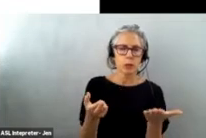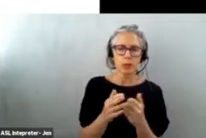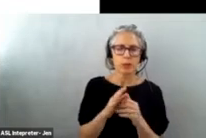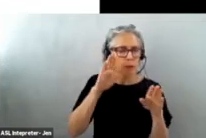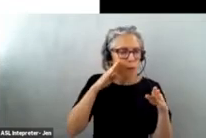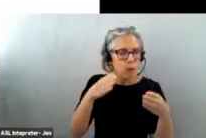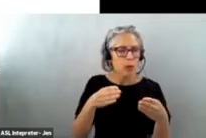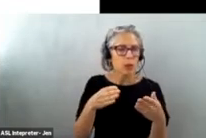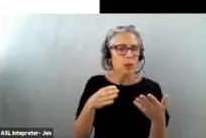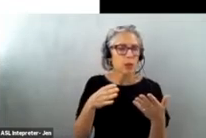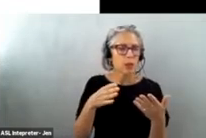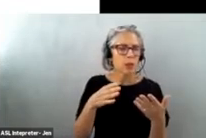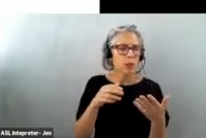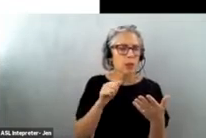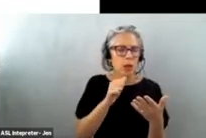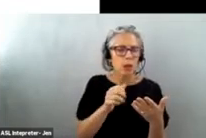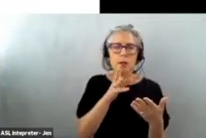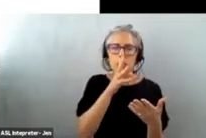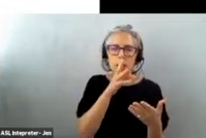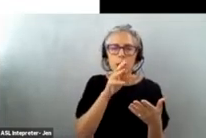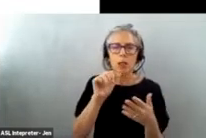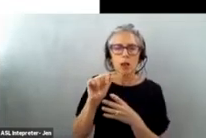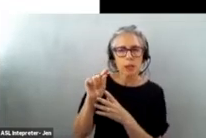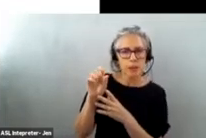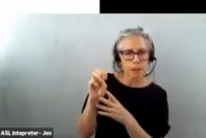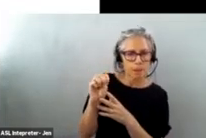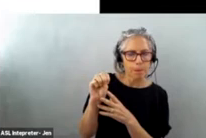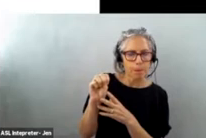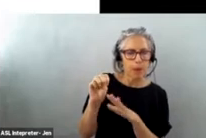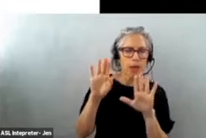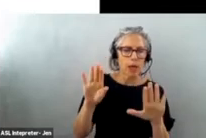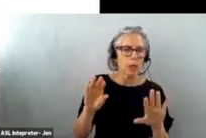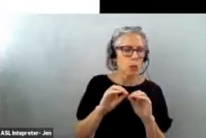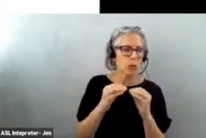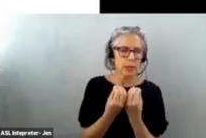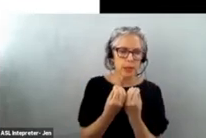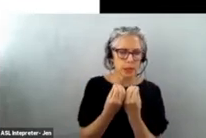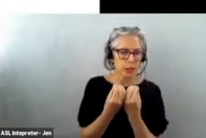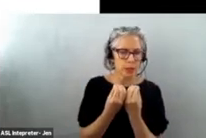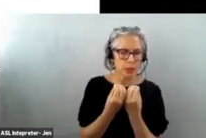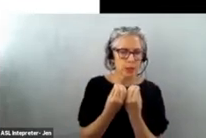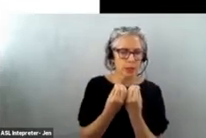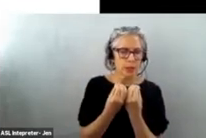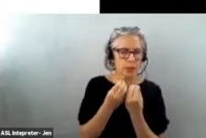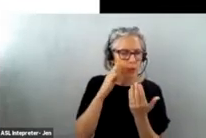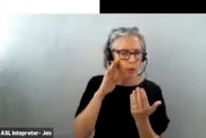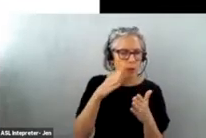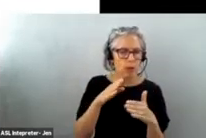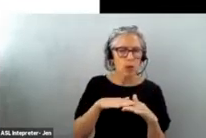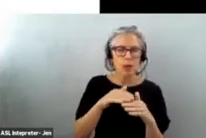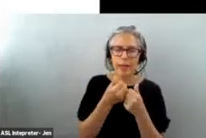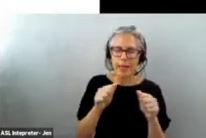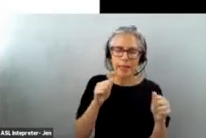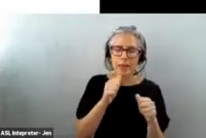on non-speaking autism. So one excellent organization that actually focuses on any kind of nonverbal